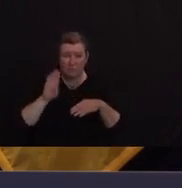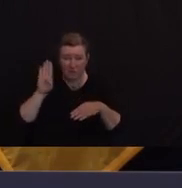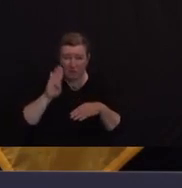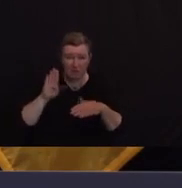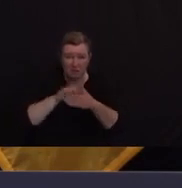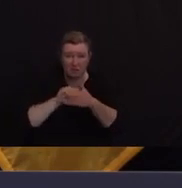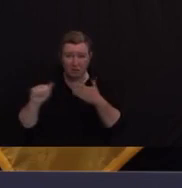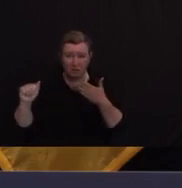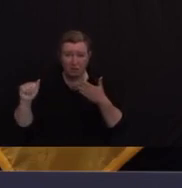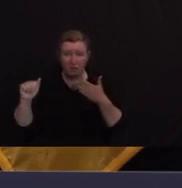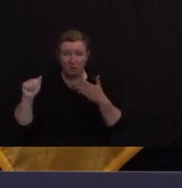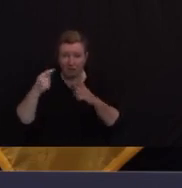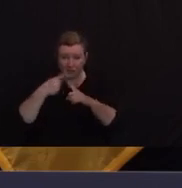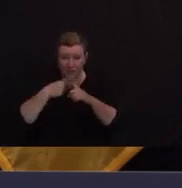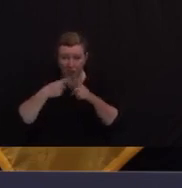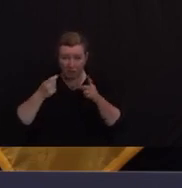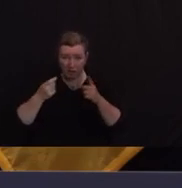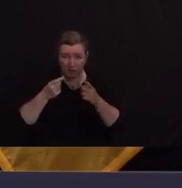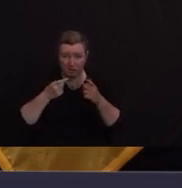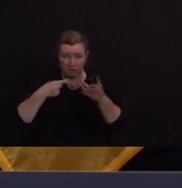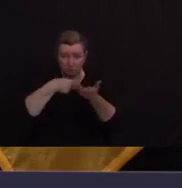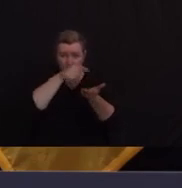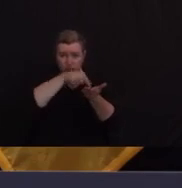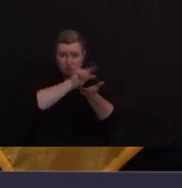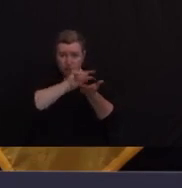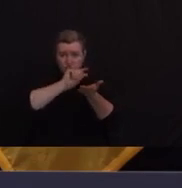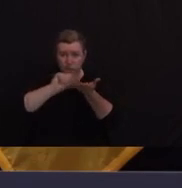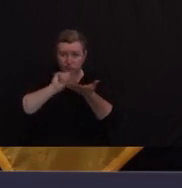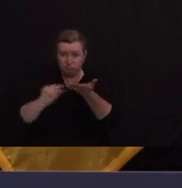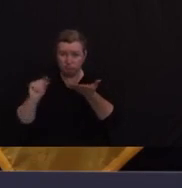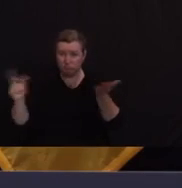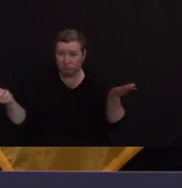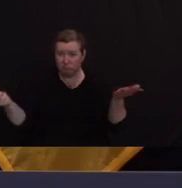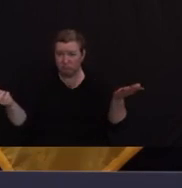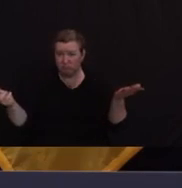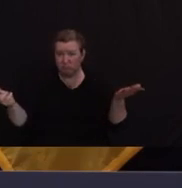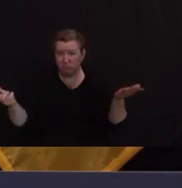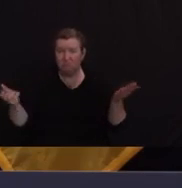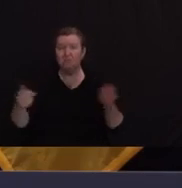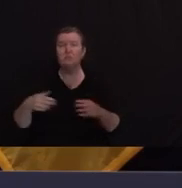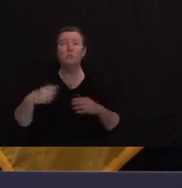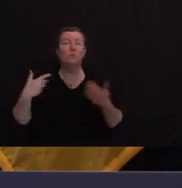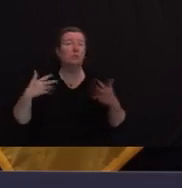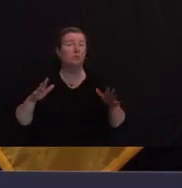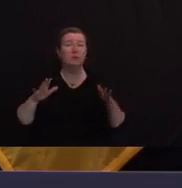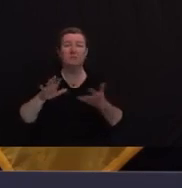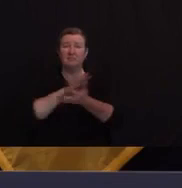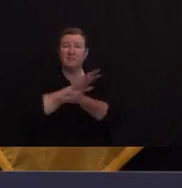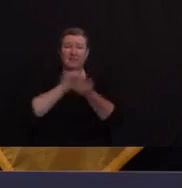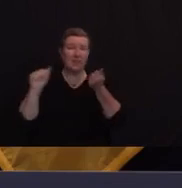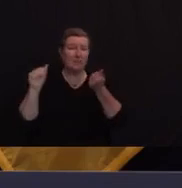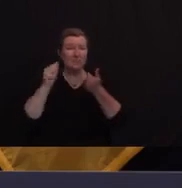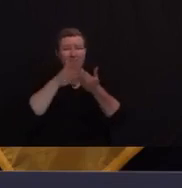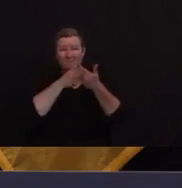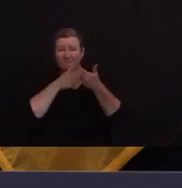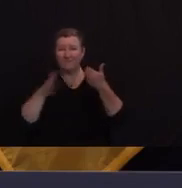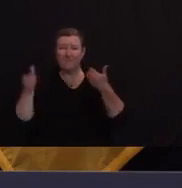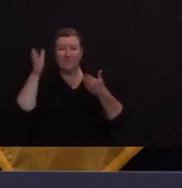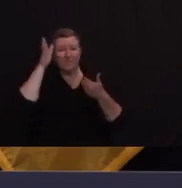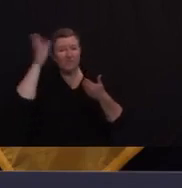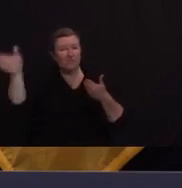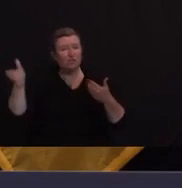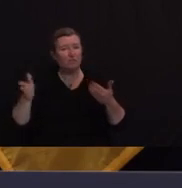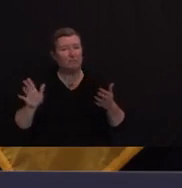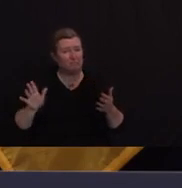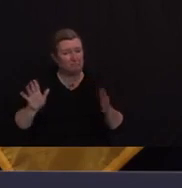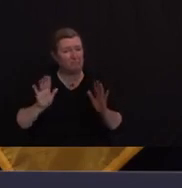know will also have long-term impact on infrastructure, education, healthcare, et cetera.